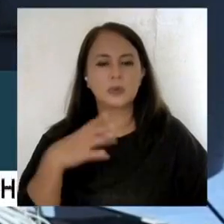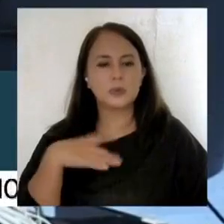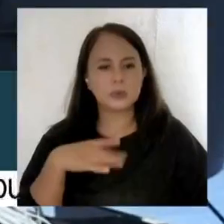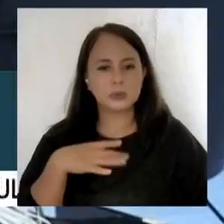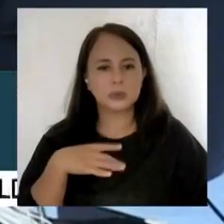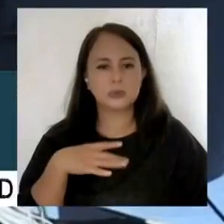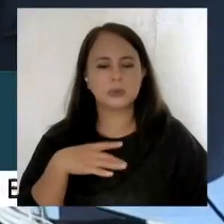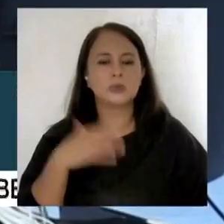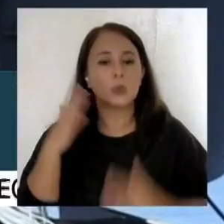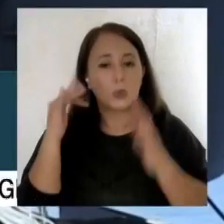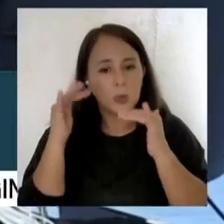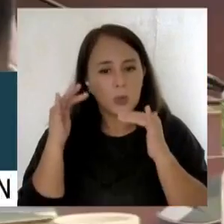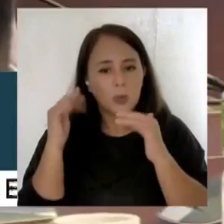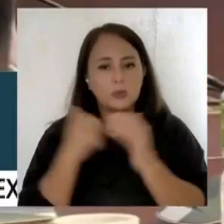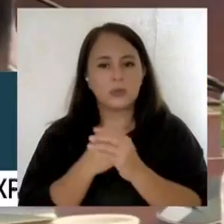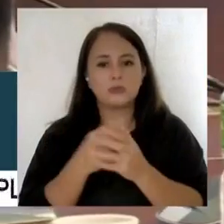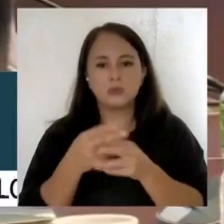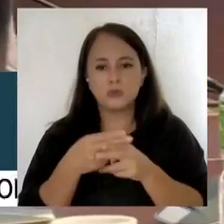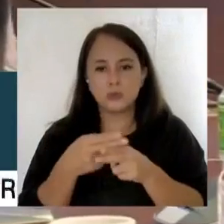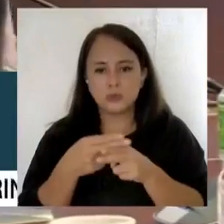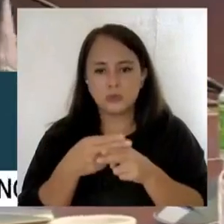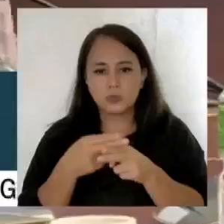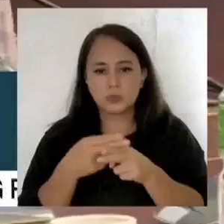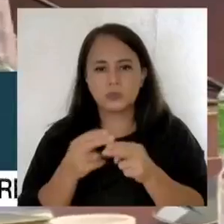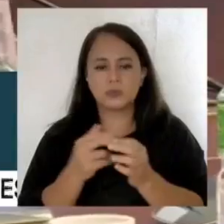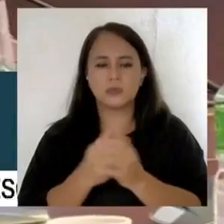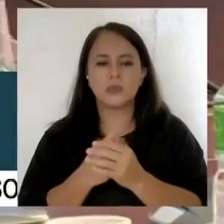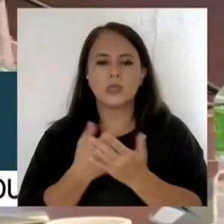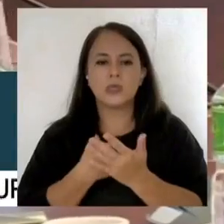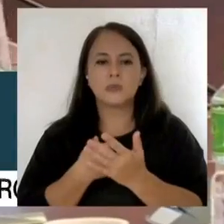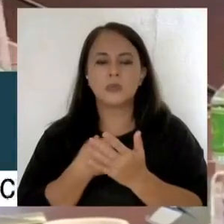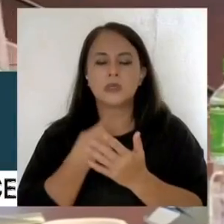soon. I was assured by Senator Bato that,